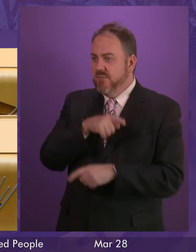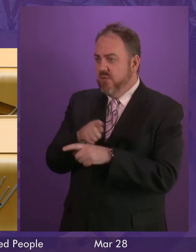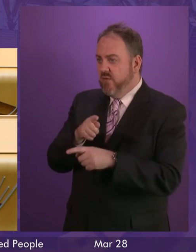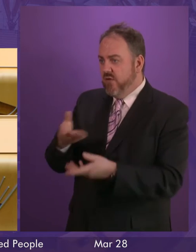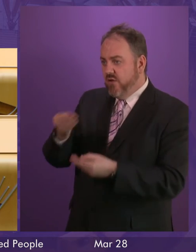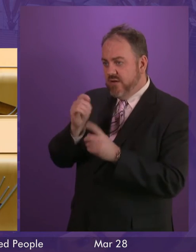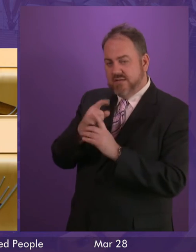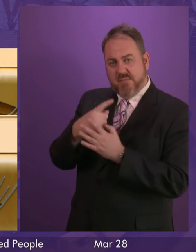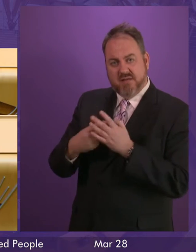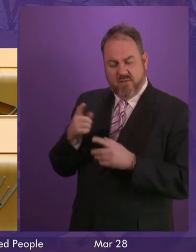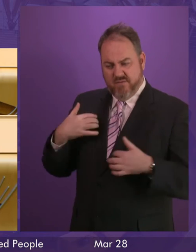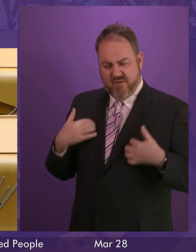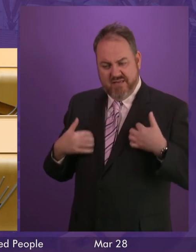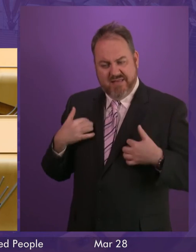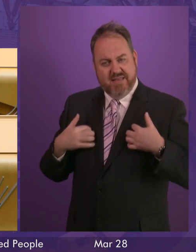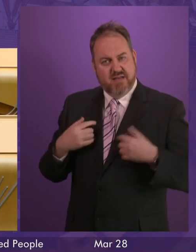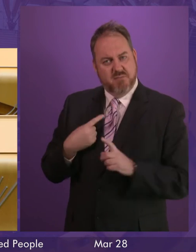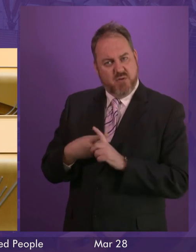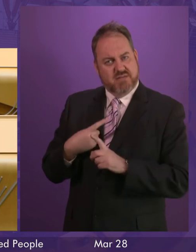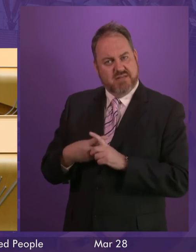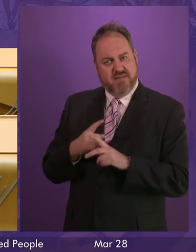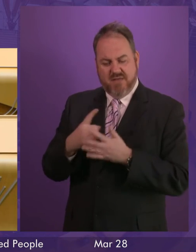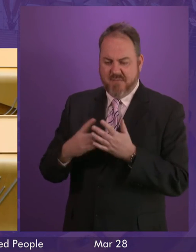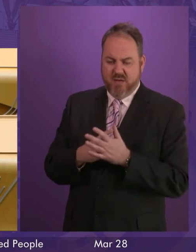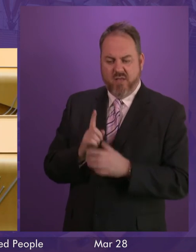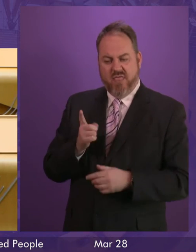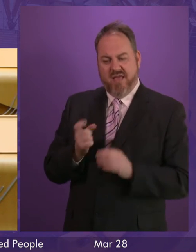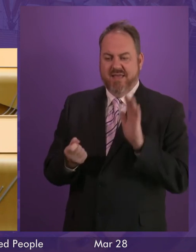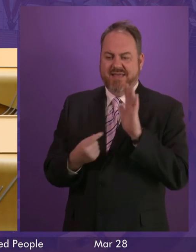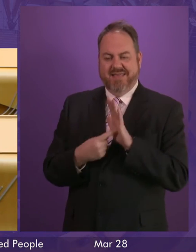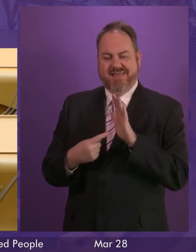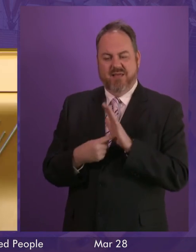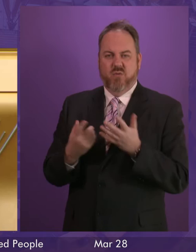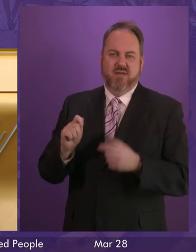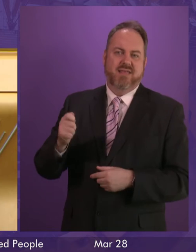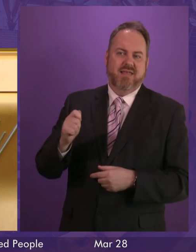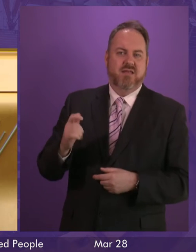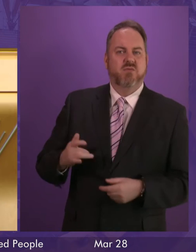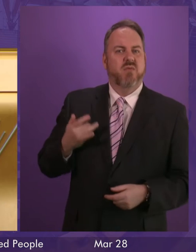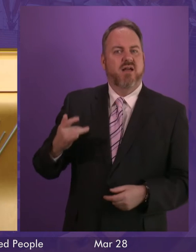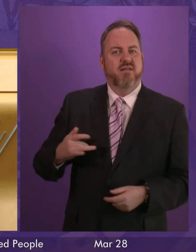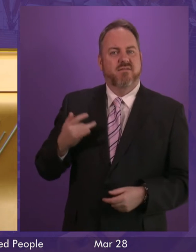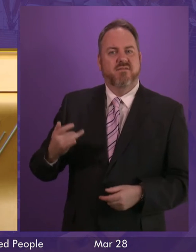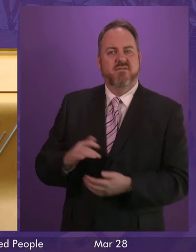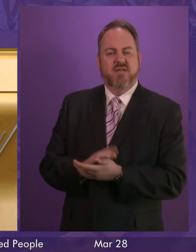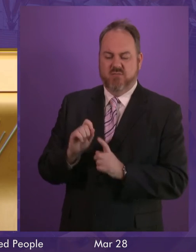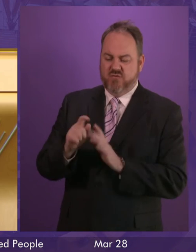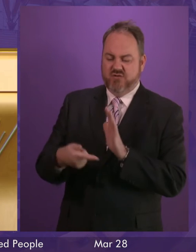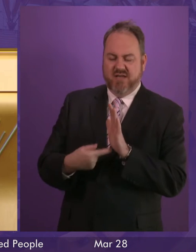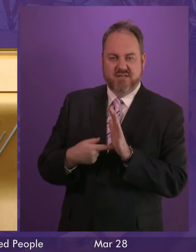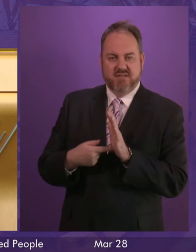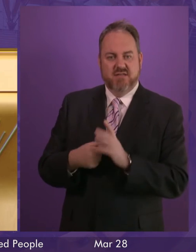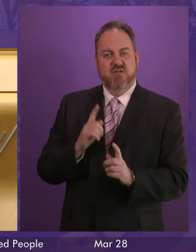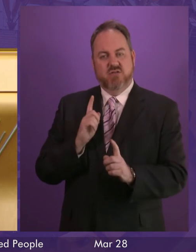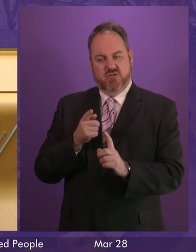to see The Keys to Life working and wanted to tell us how they've seen it working. And we'll continue to do that to make sure it does work. And I'm sure she will continuously